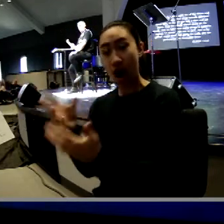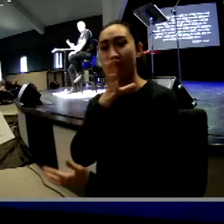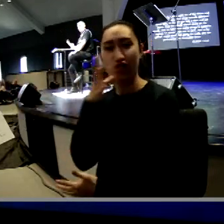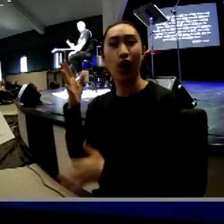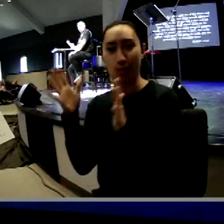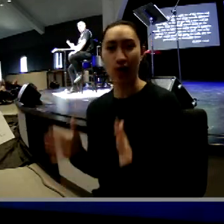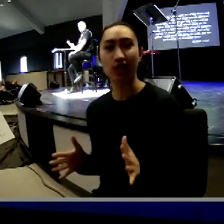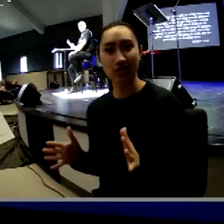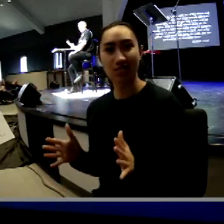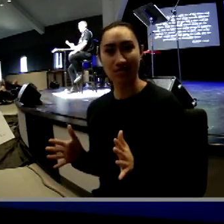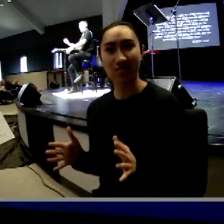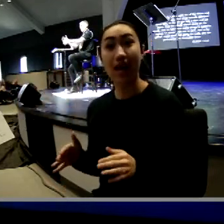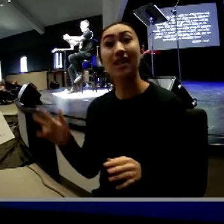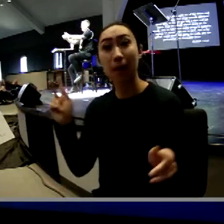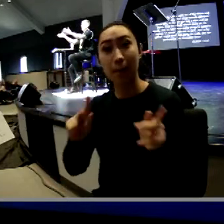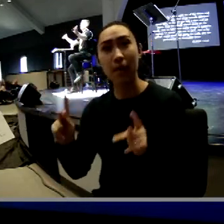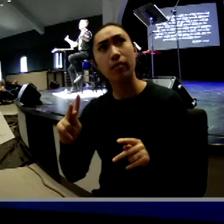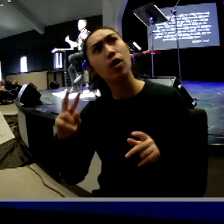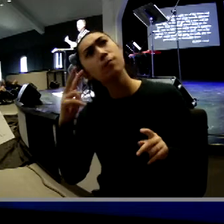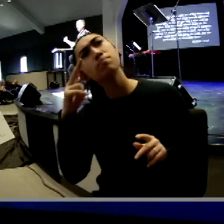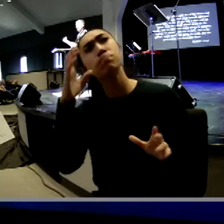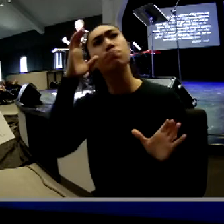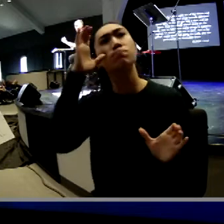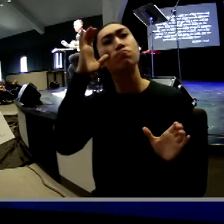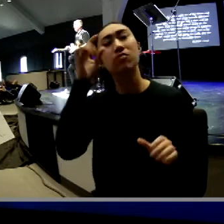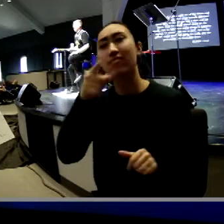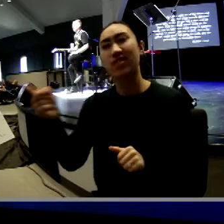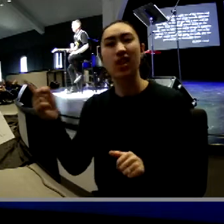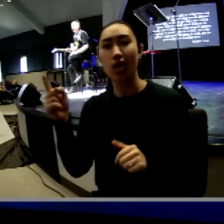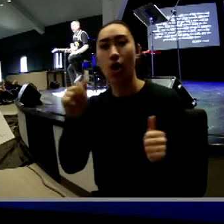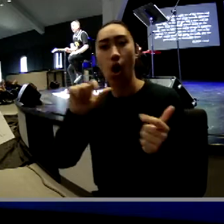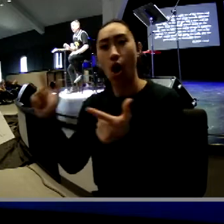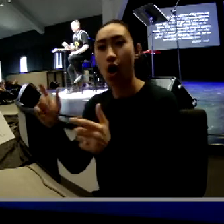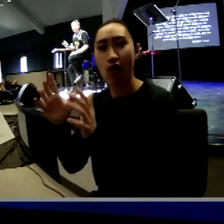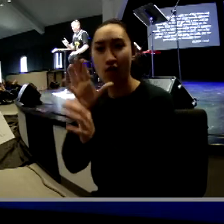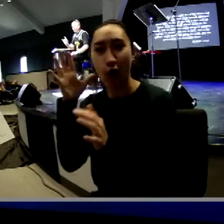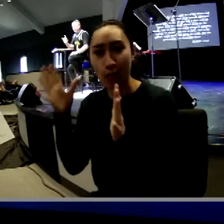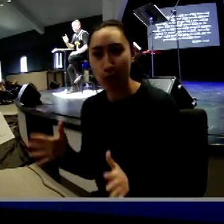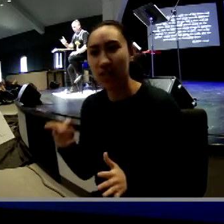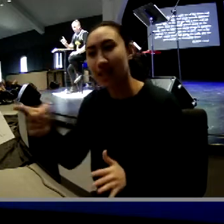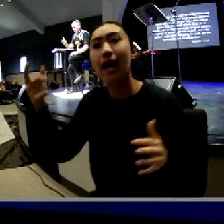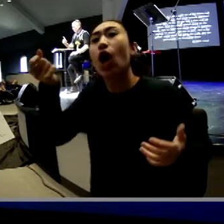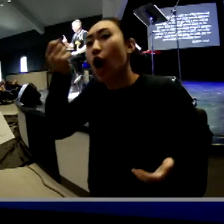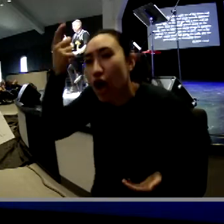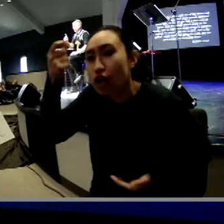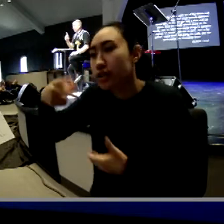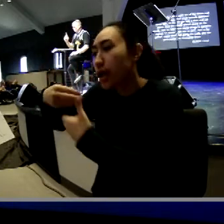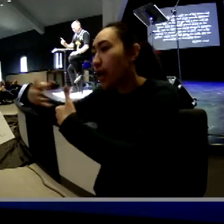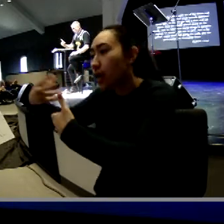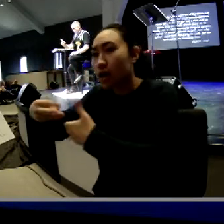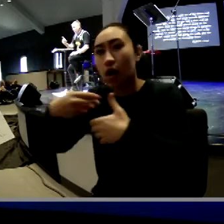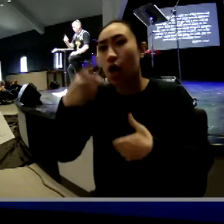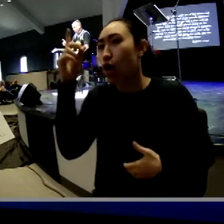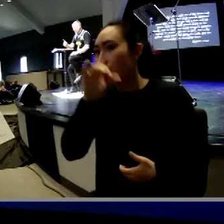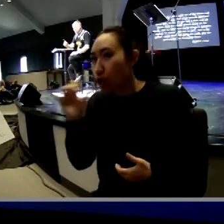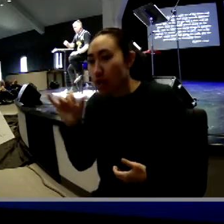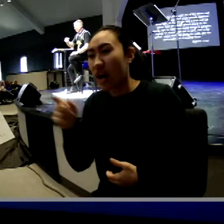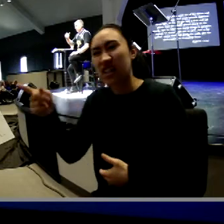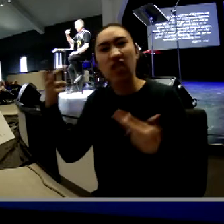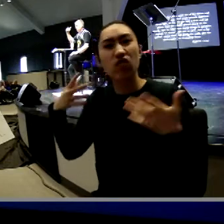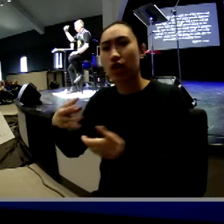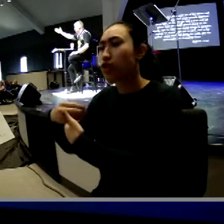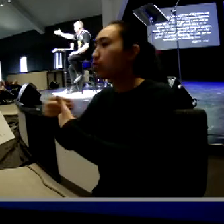parable that we're going to get to by way of foundation, I'm just laying it down here, they had farmed, sown,